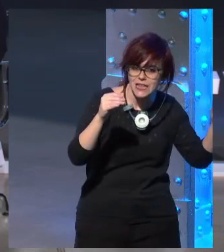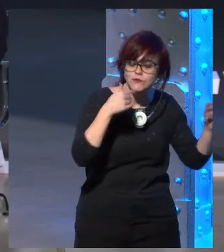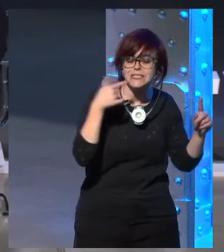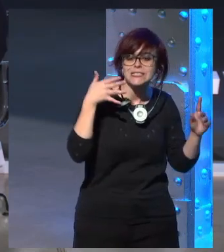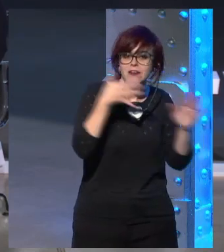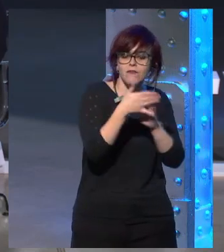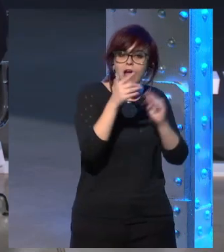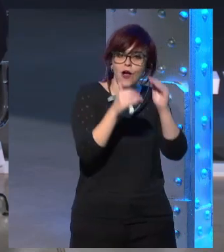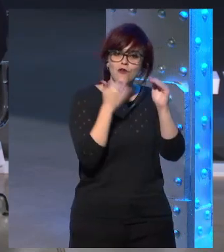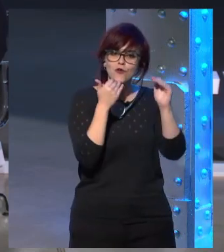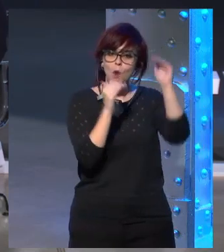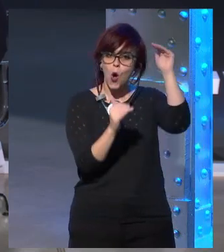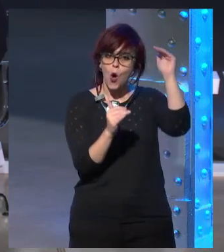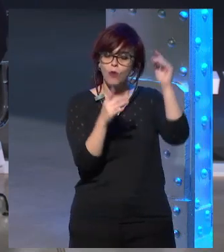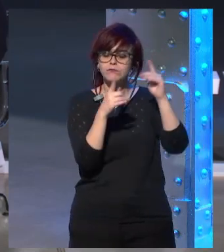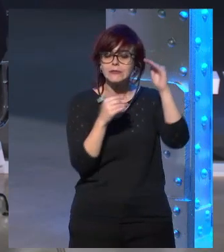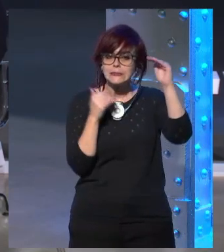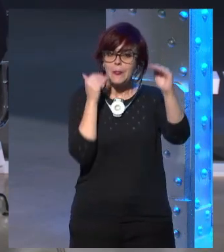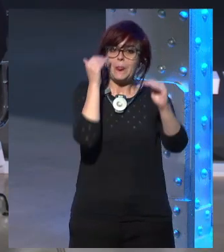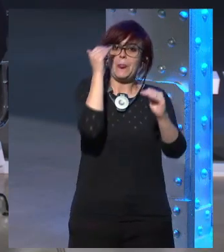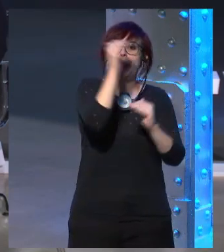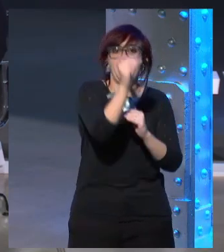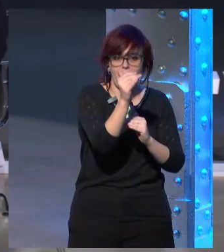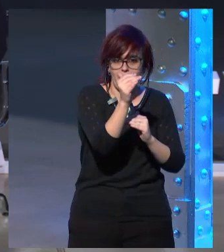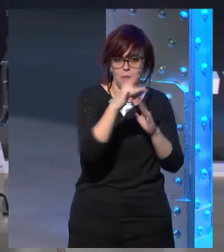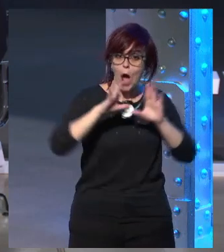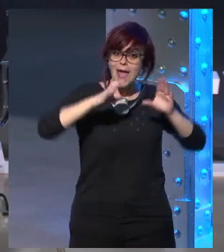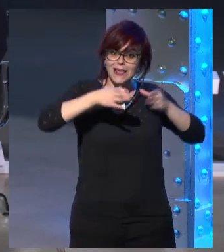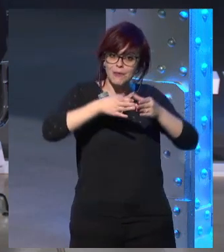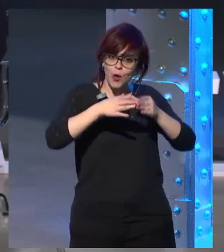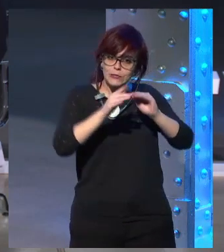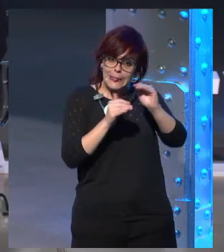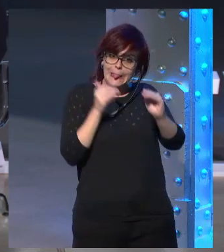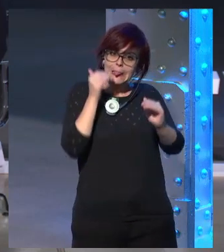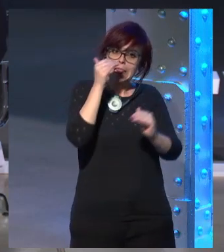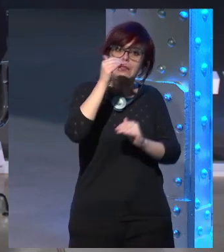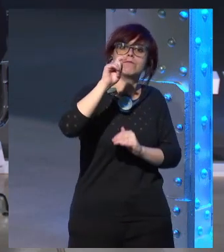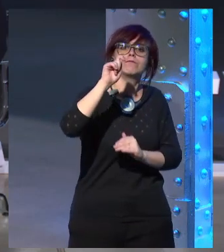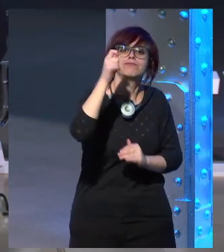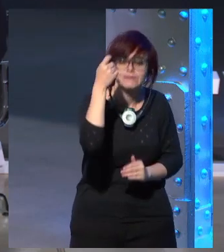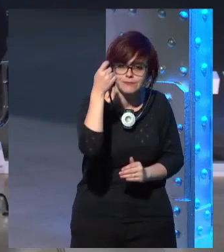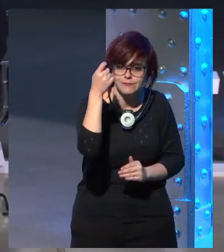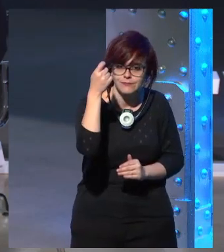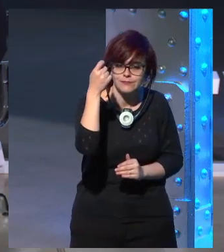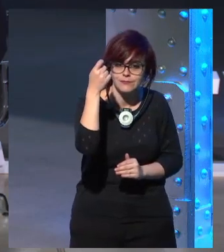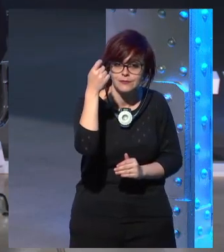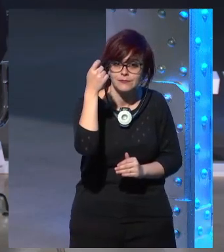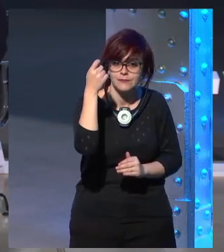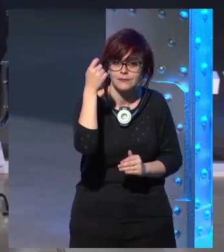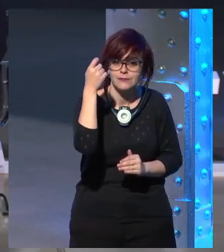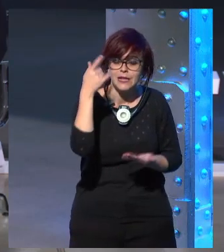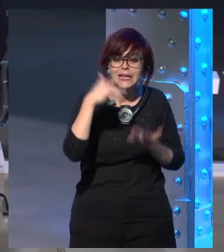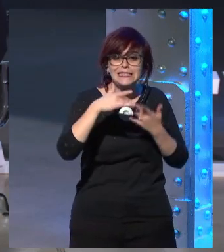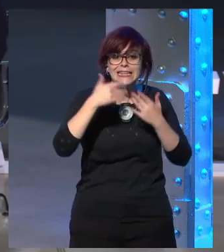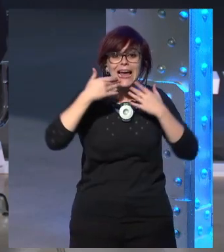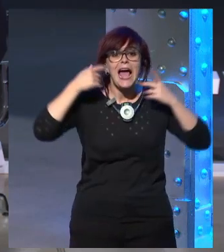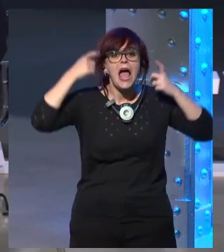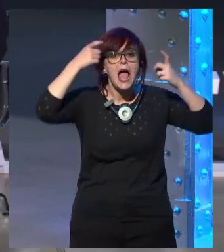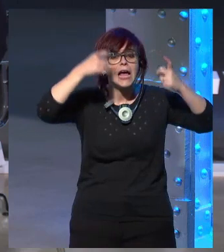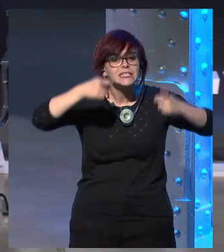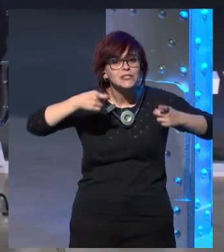team, right? And so that, in that effort to try to get better at soccer and learning those skills, is a connected